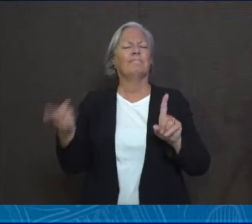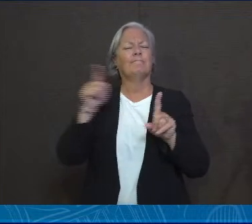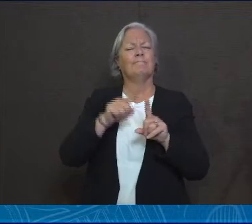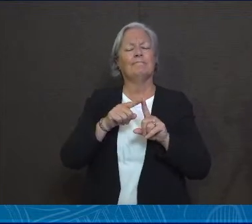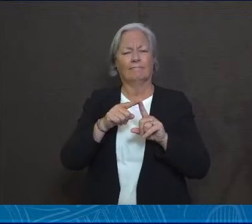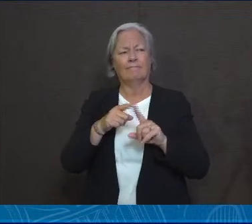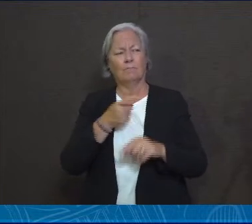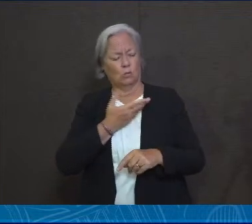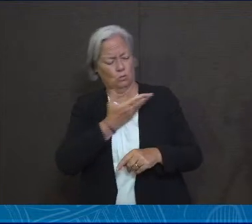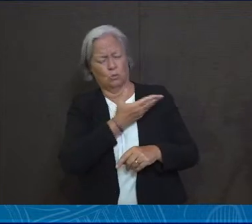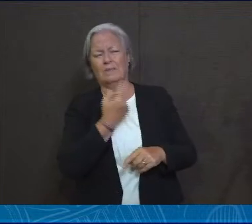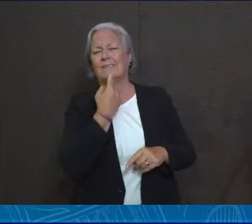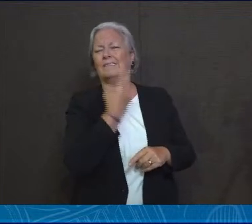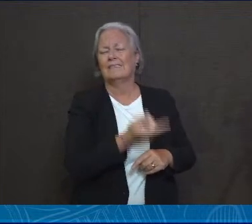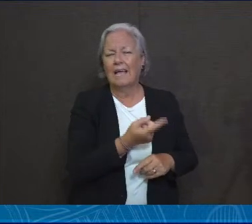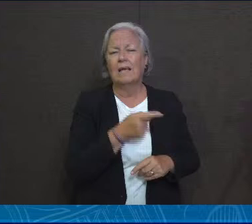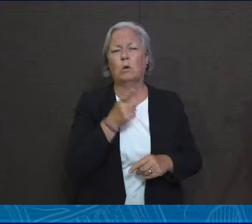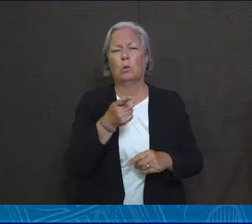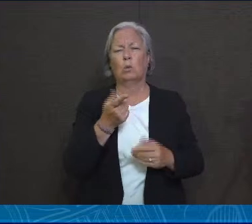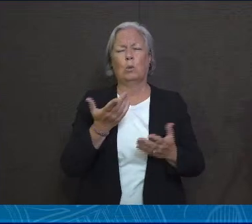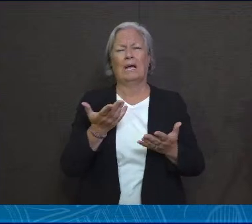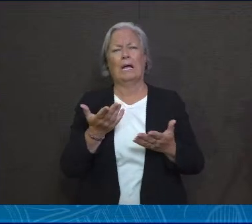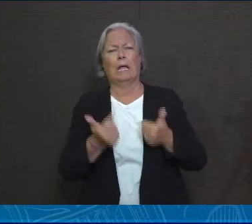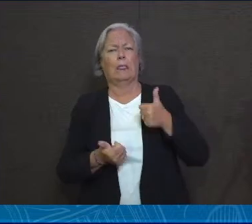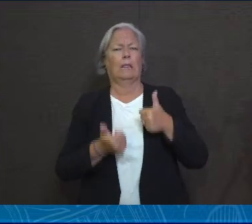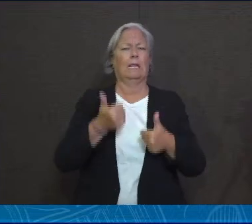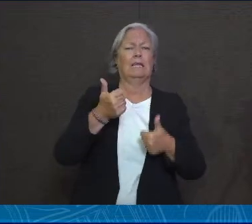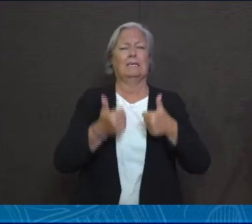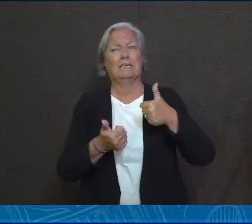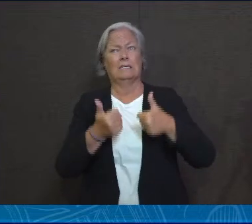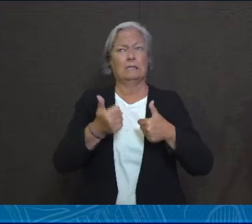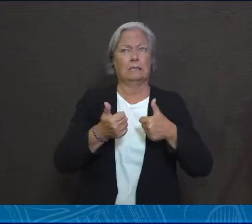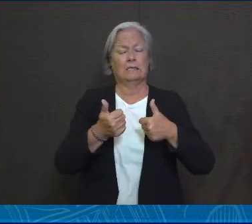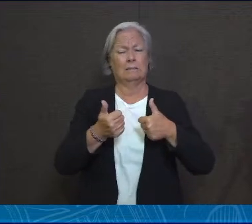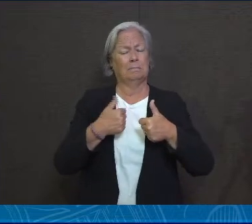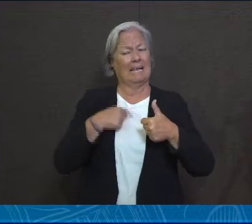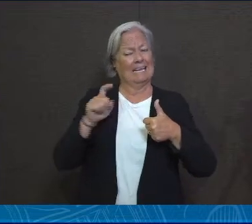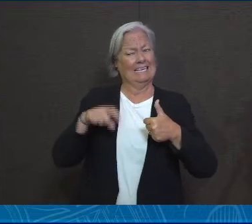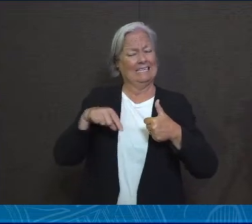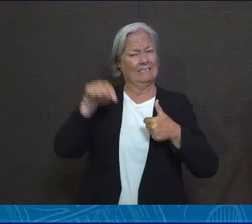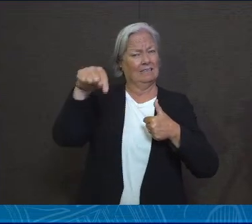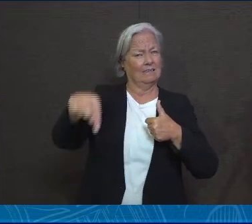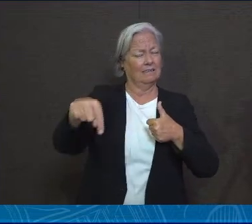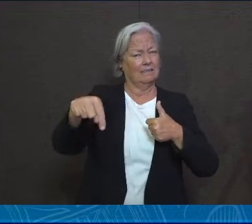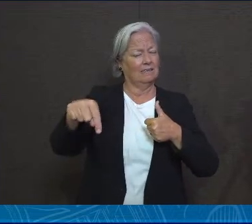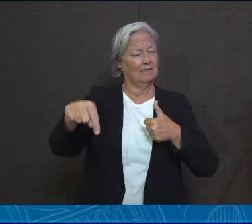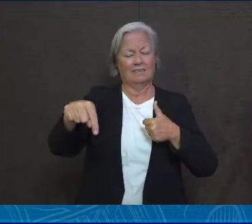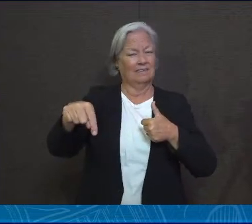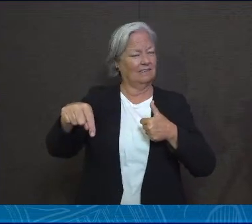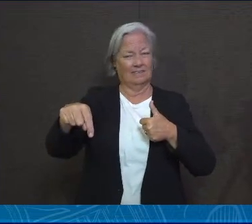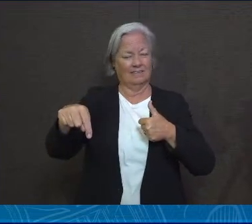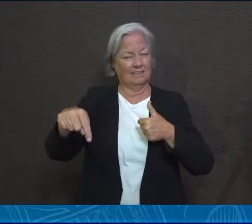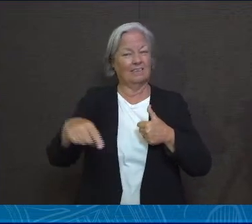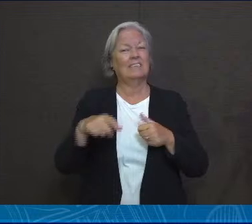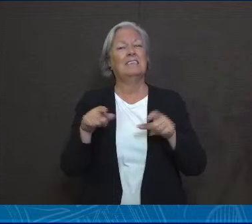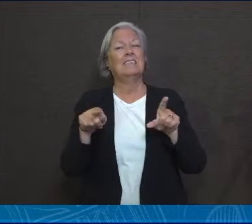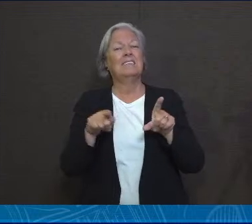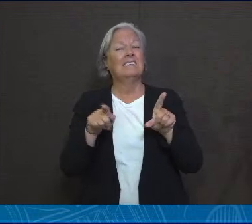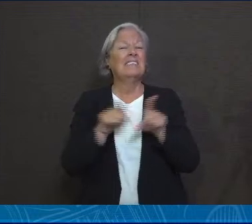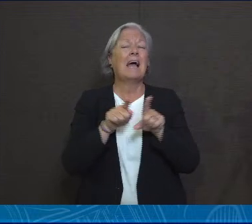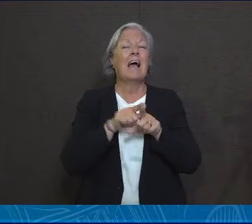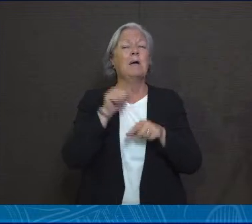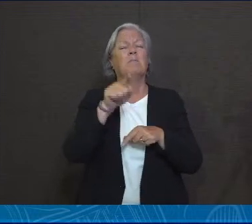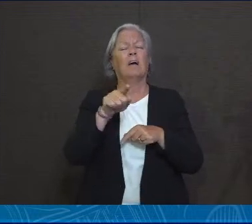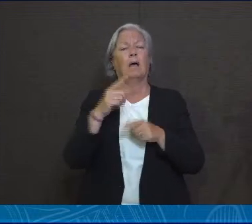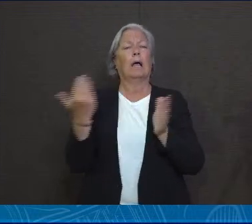made about don't let uncertainty prevent you from doing what needs to be done. The definition of insanity is continuing to do the same thing over